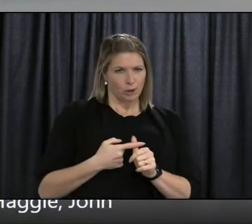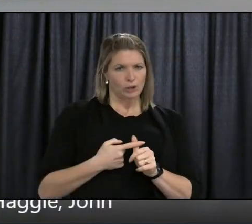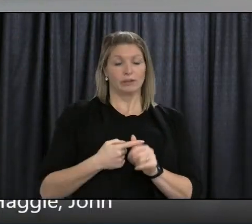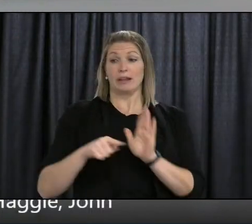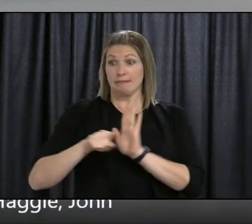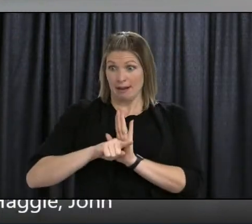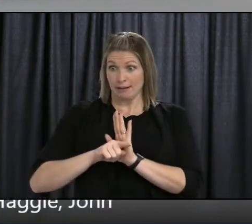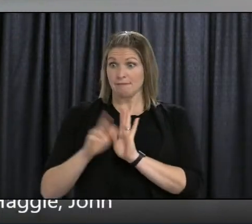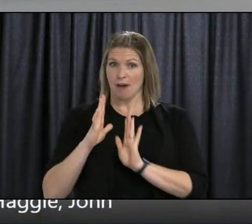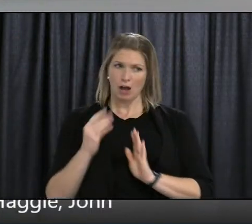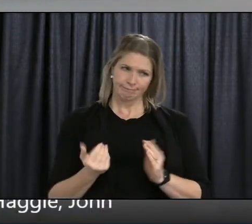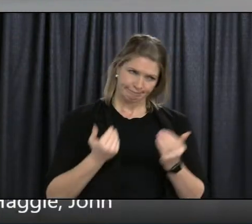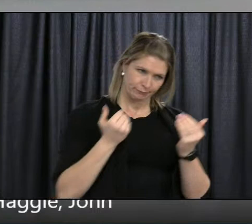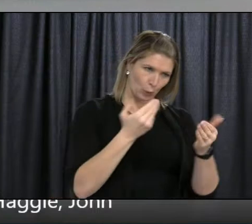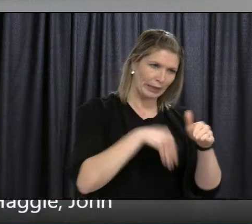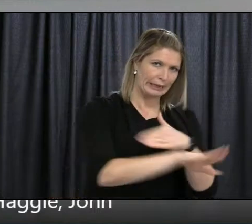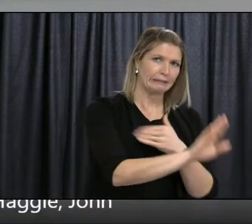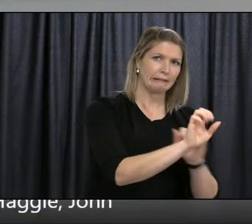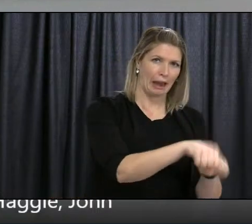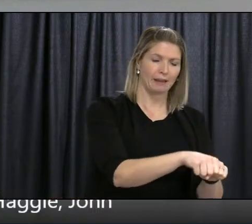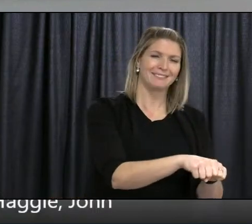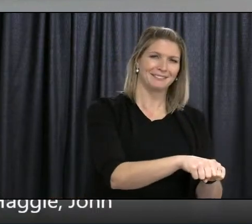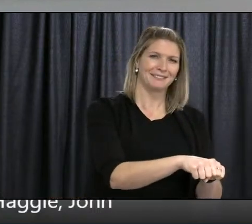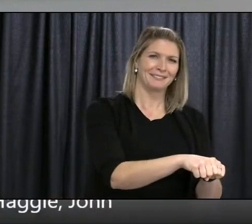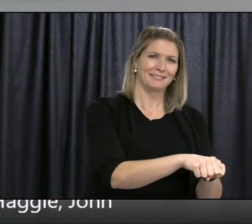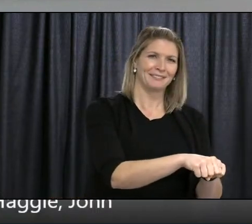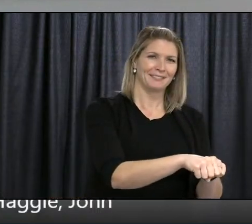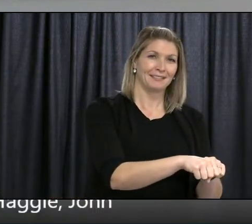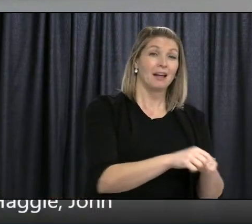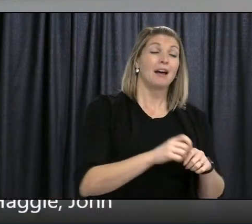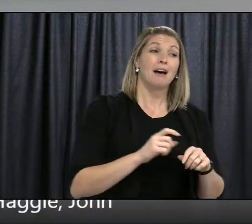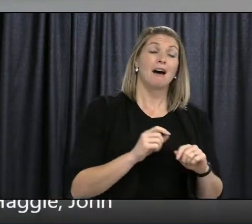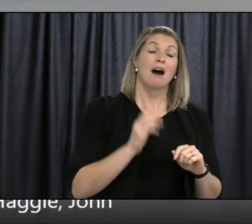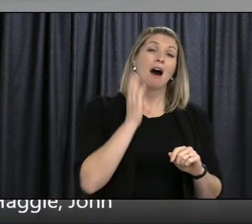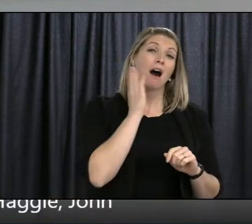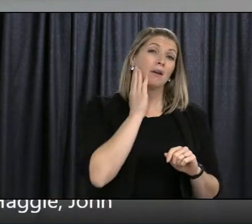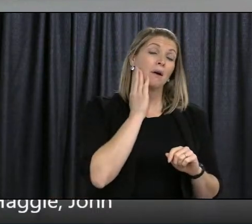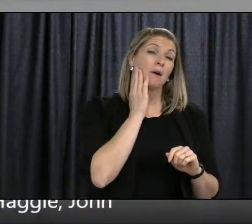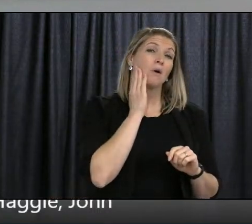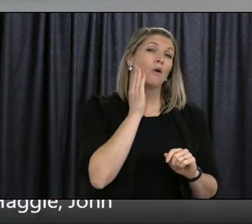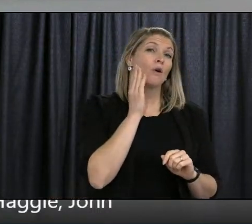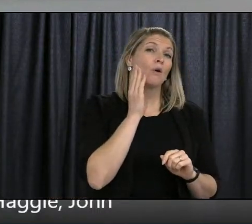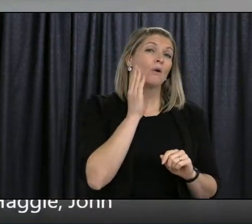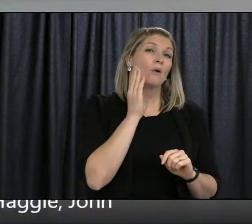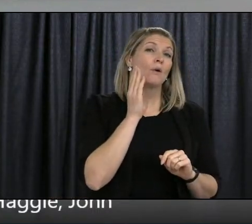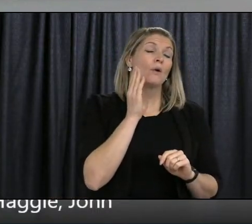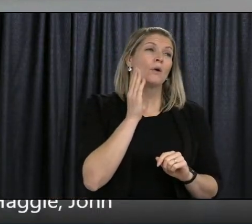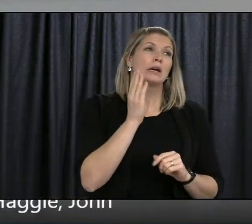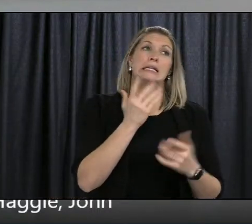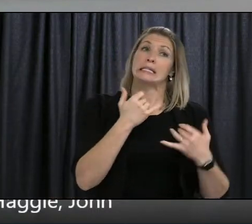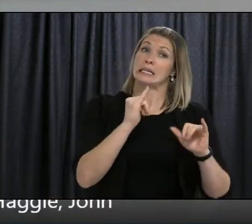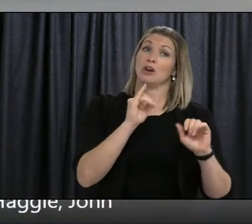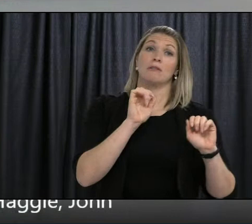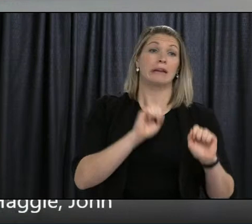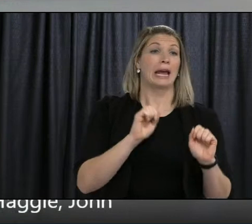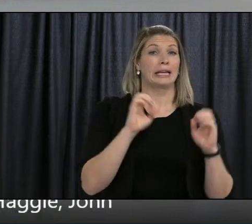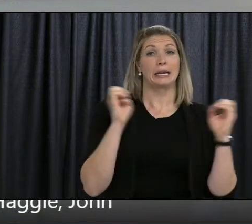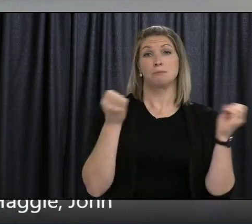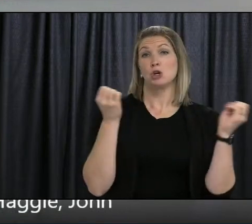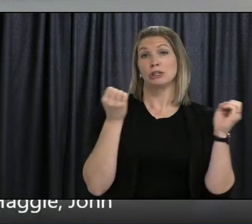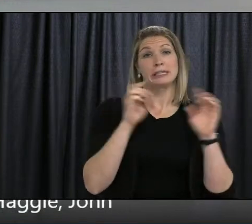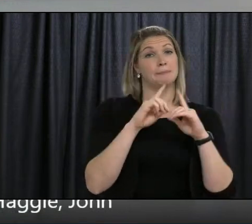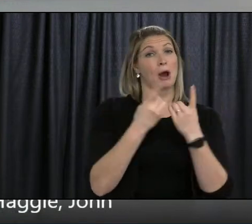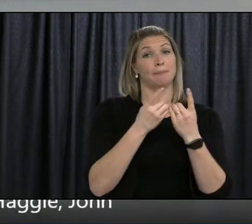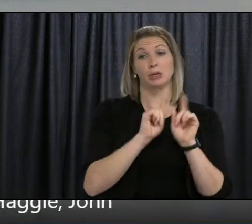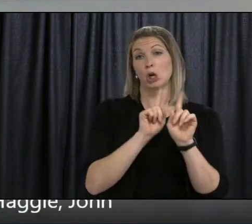eased. I am advised that it is still possible to undertake clinics, and certainly the emergency department in